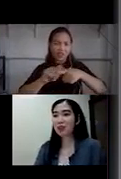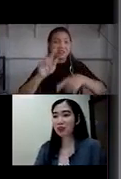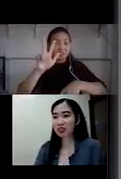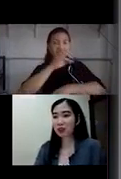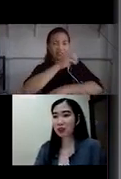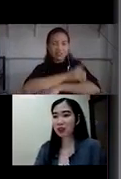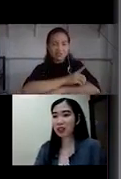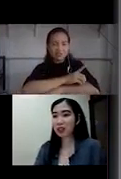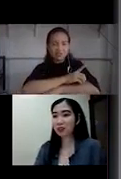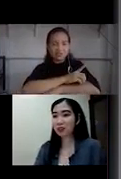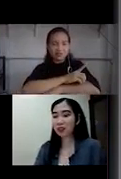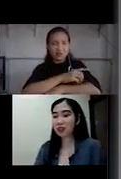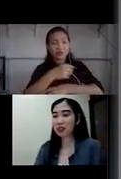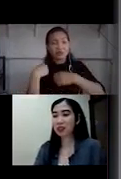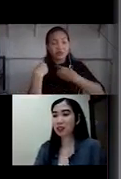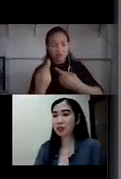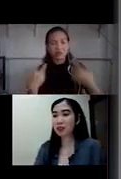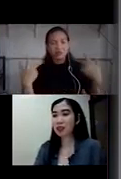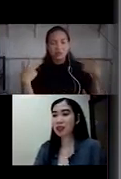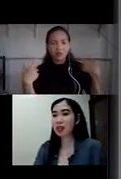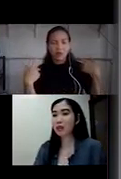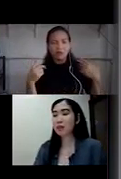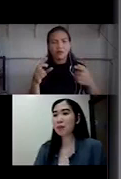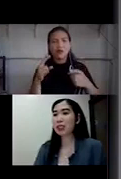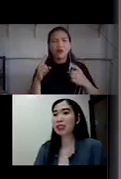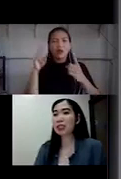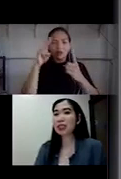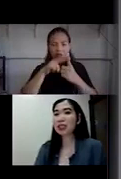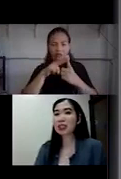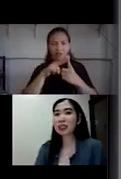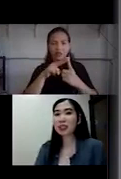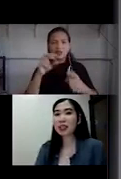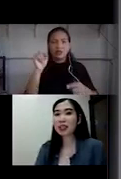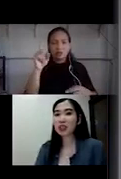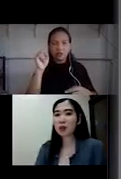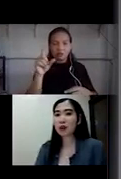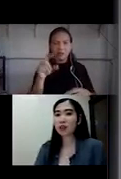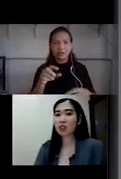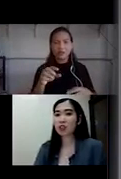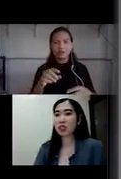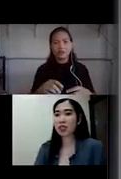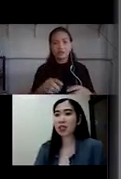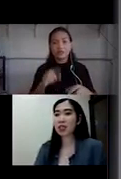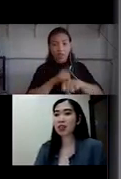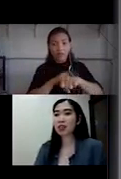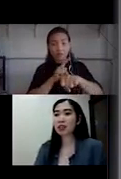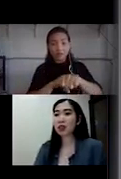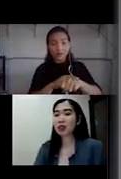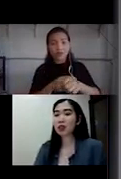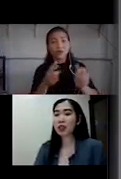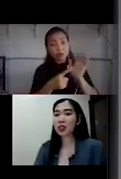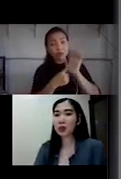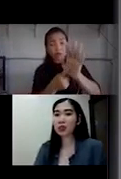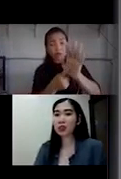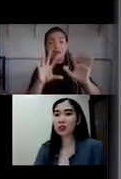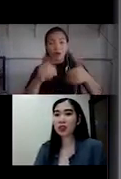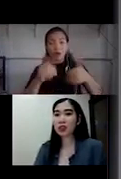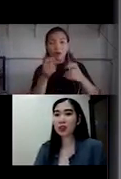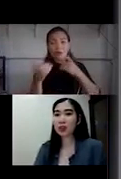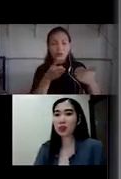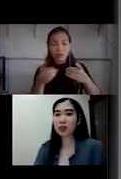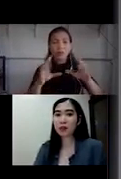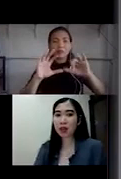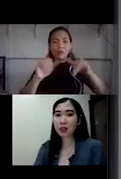Pero since we only have until 11 a.m., papakita na lang natin yung mga features niya na you can use and you